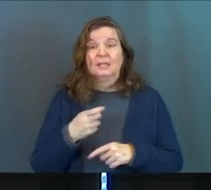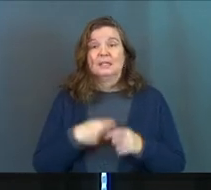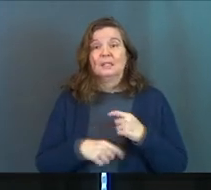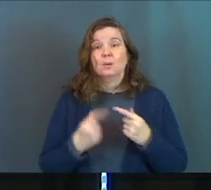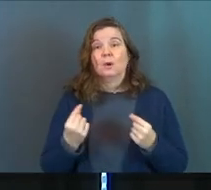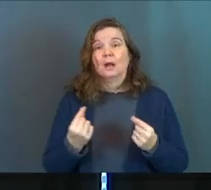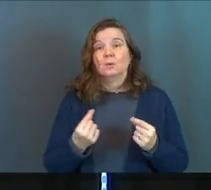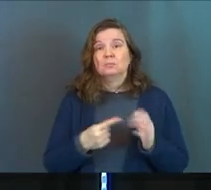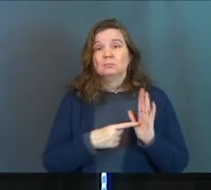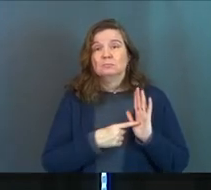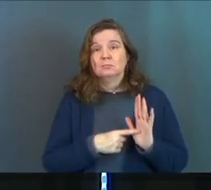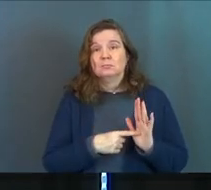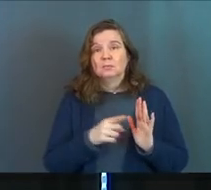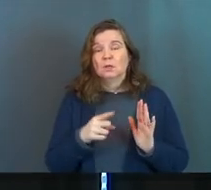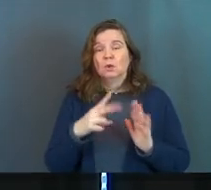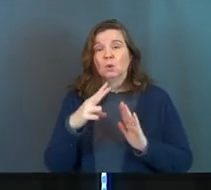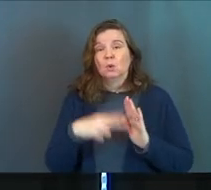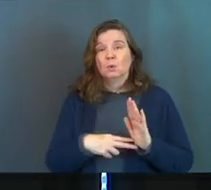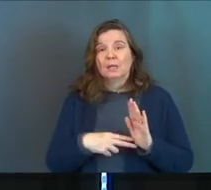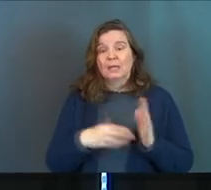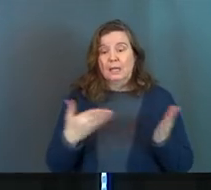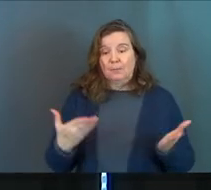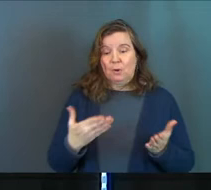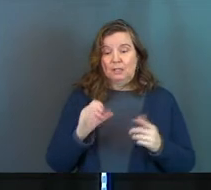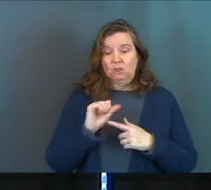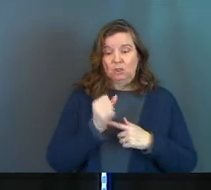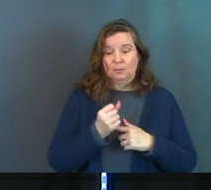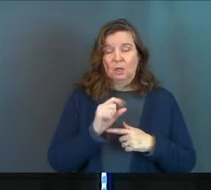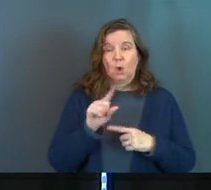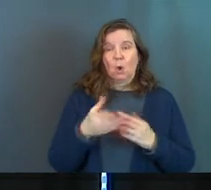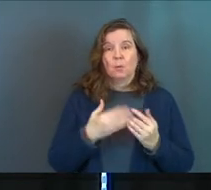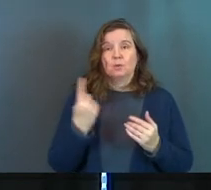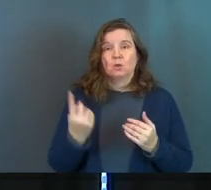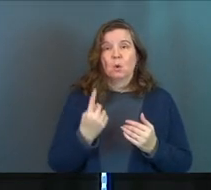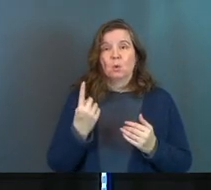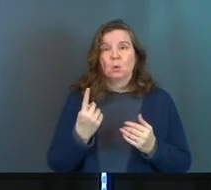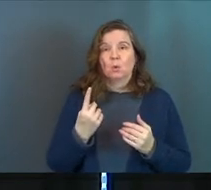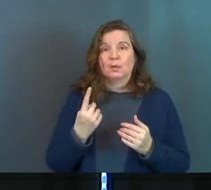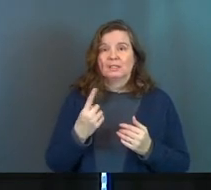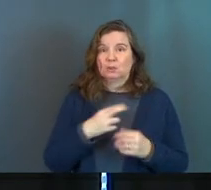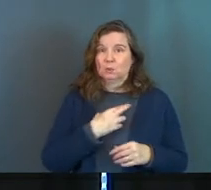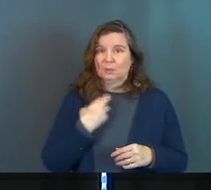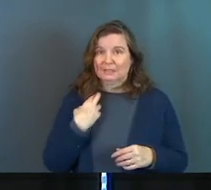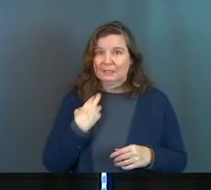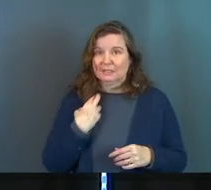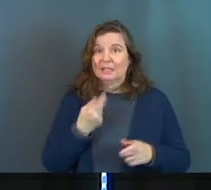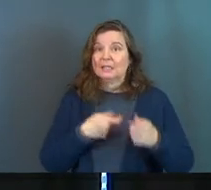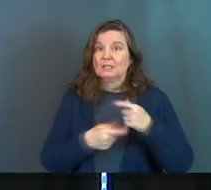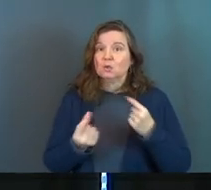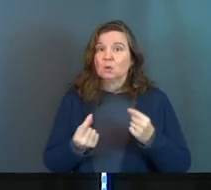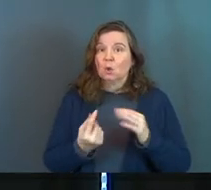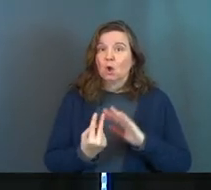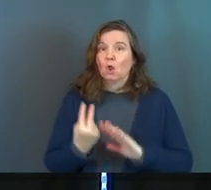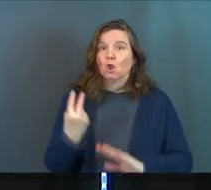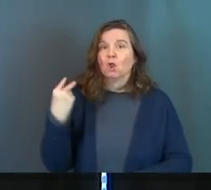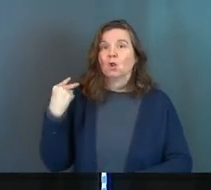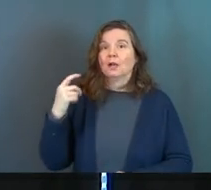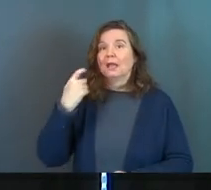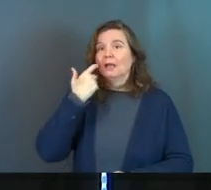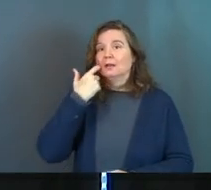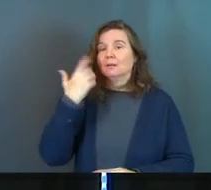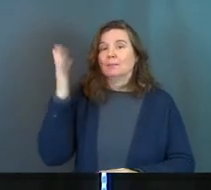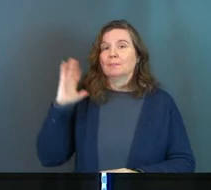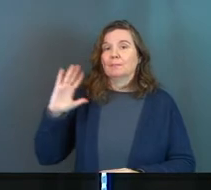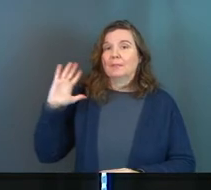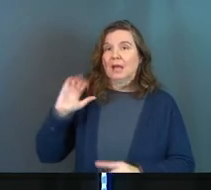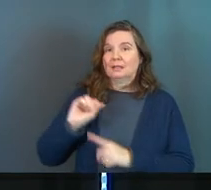Instead, what I would point you to is reading present circumstances is almost always super risky. Instead, look at past